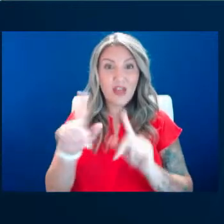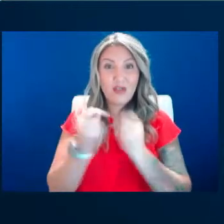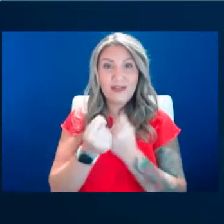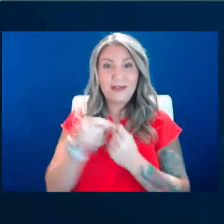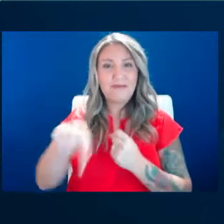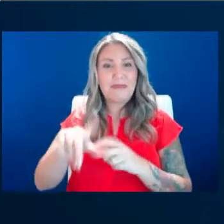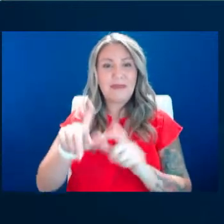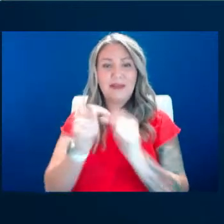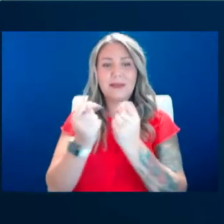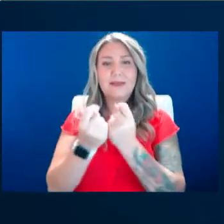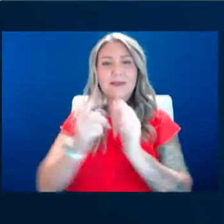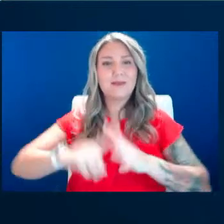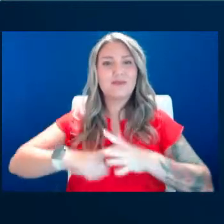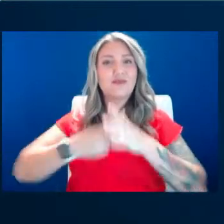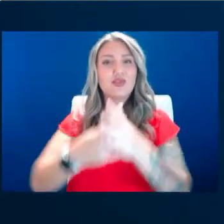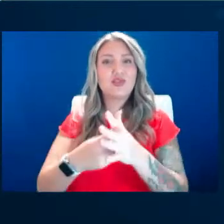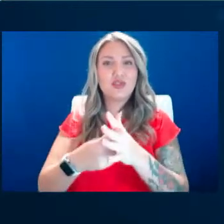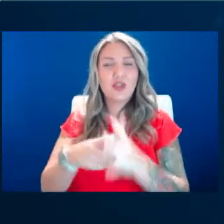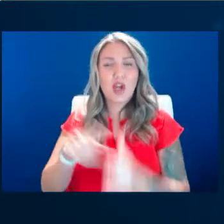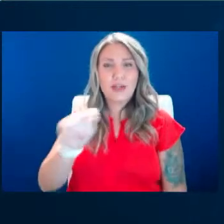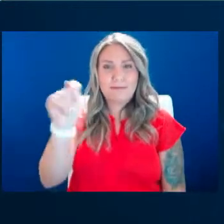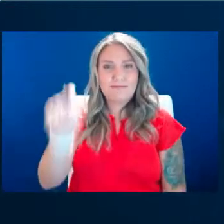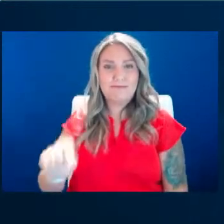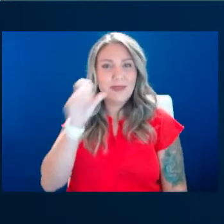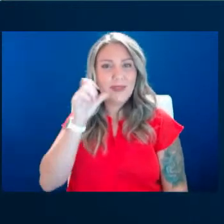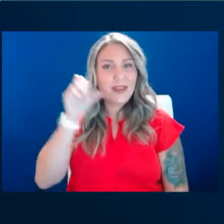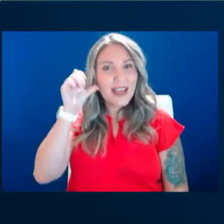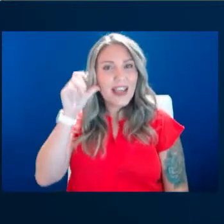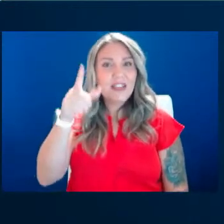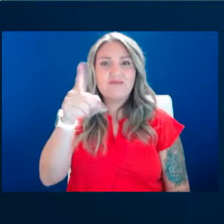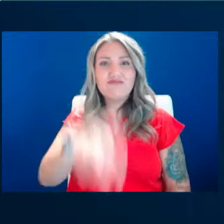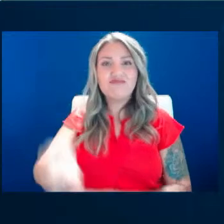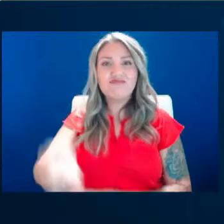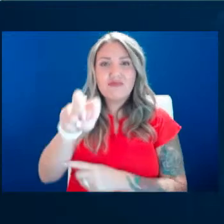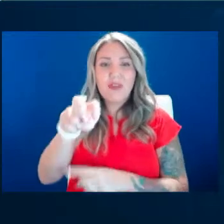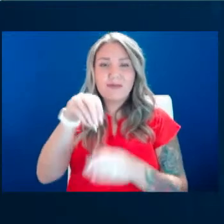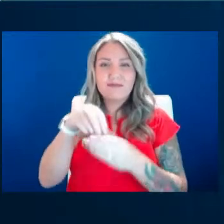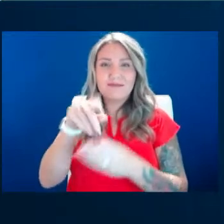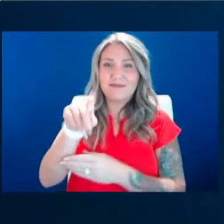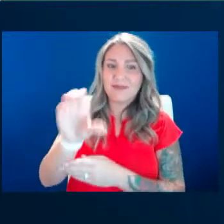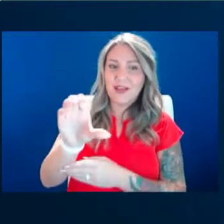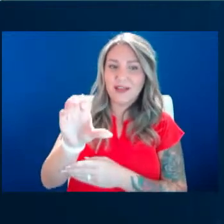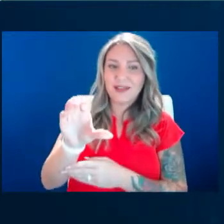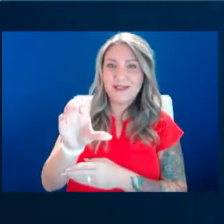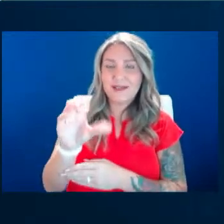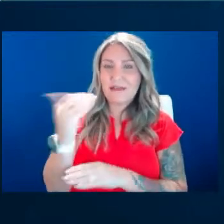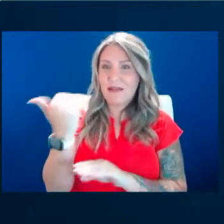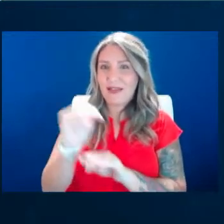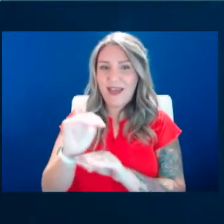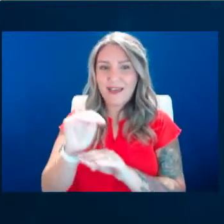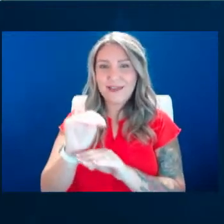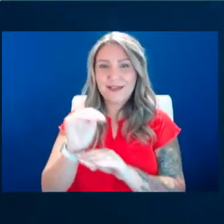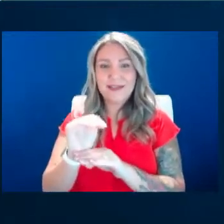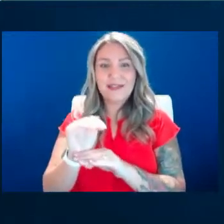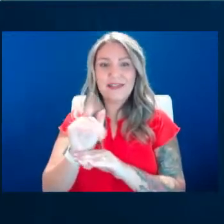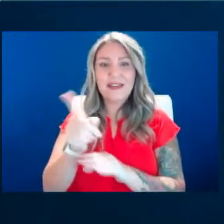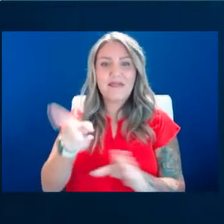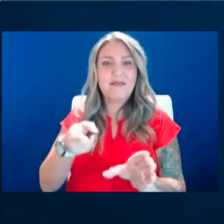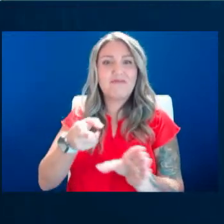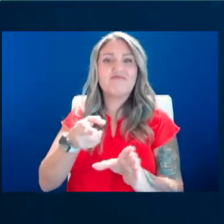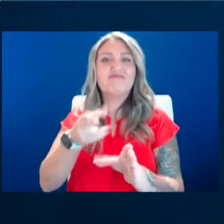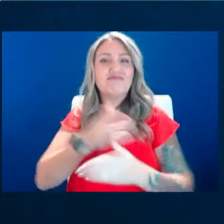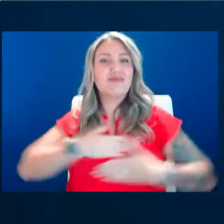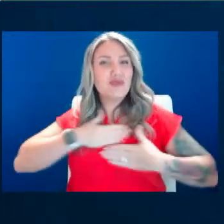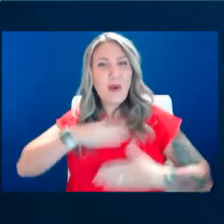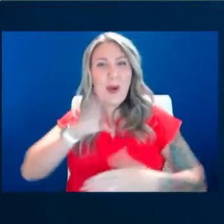in Topeka yesterday. They traveled into Kansas City last night. They enjoyed some barbecue. They got